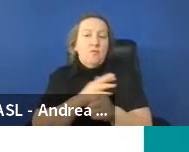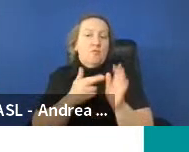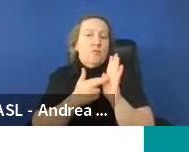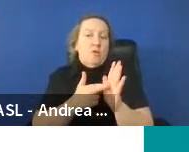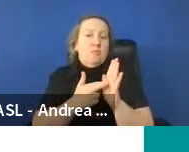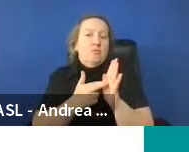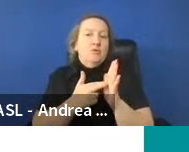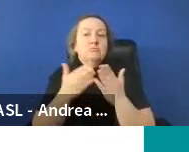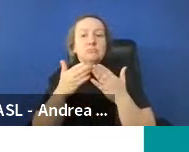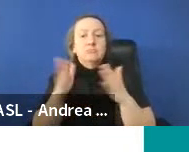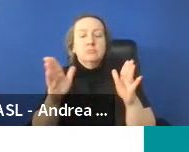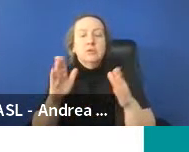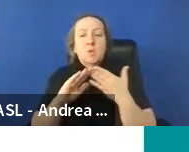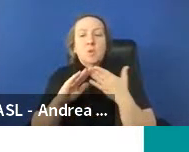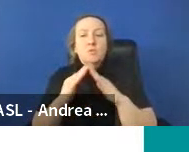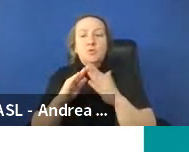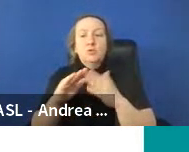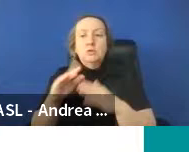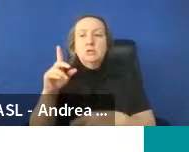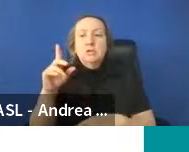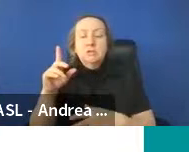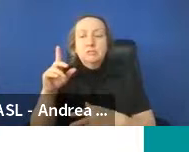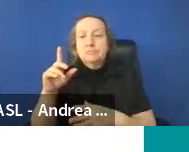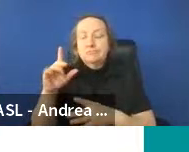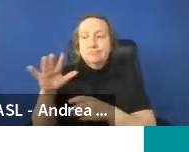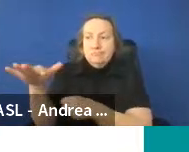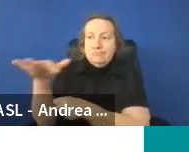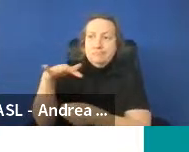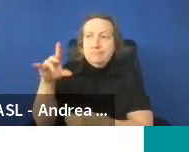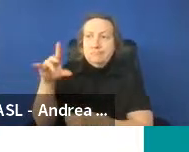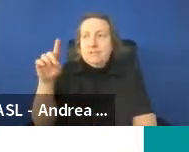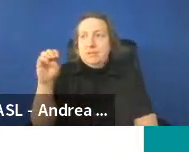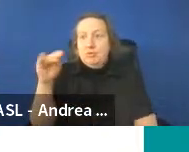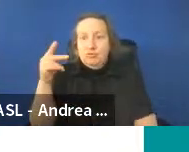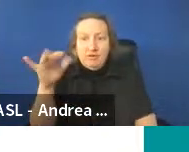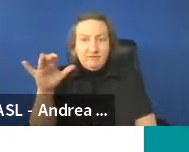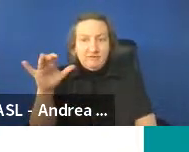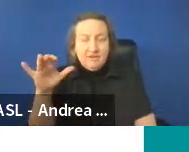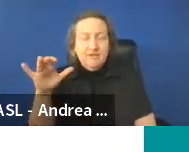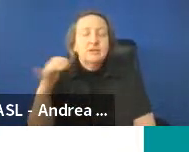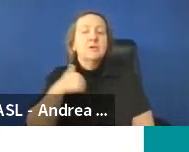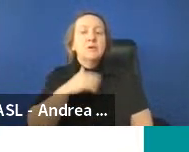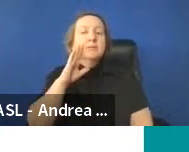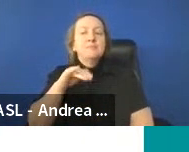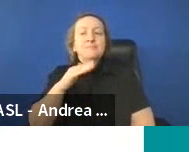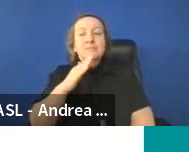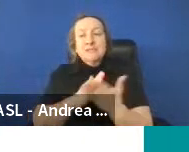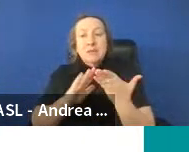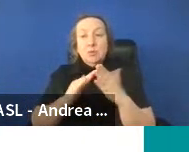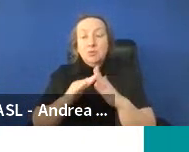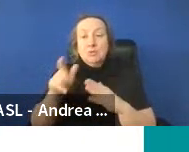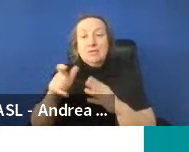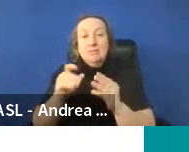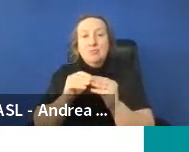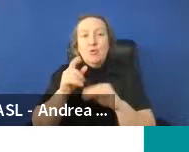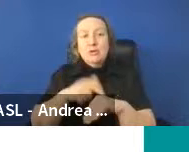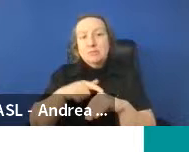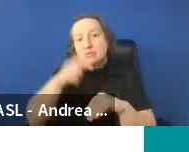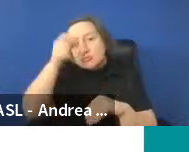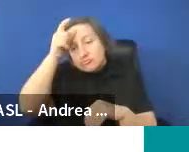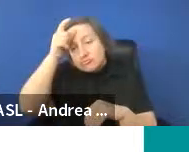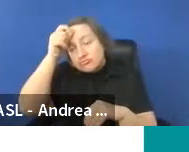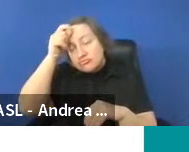overall community demographics. We also heard that certain communities needed more time to understand, digest, and